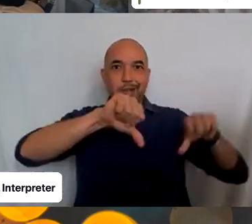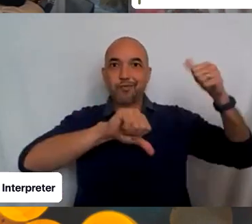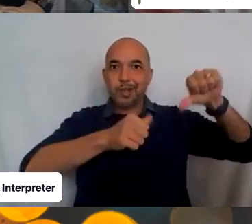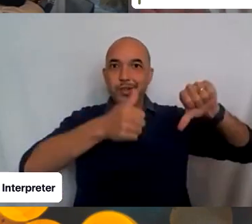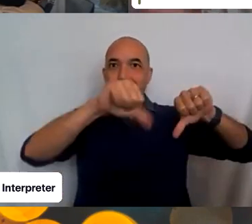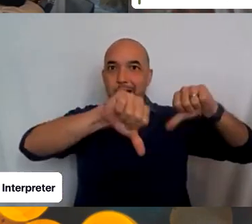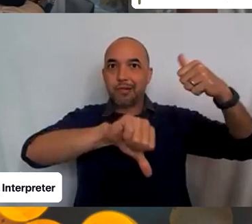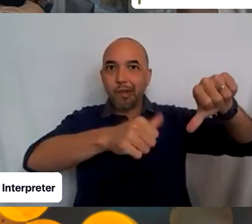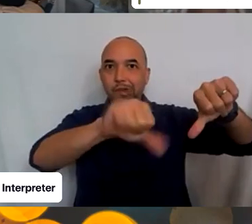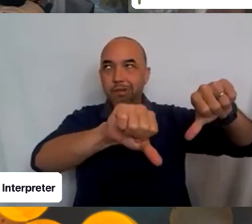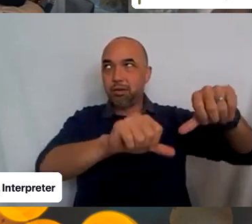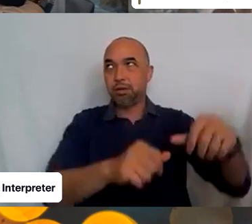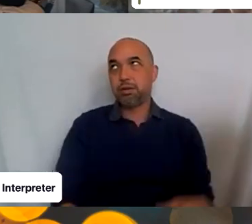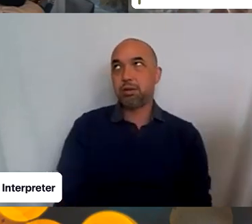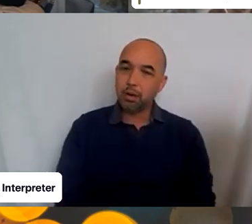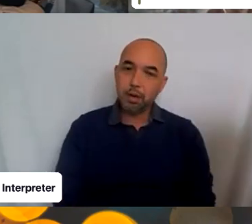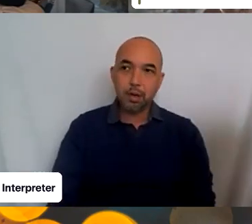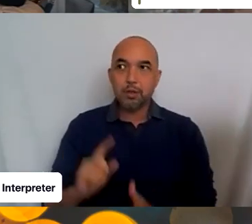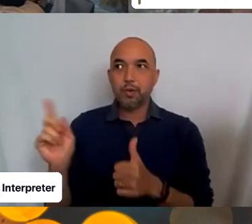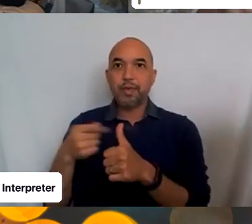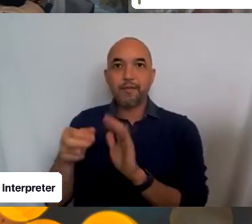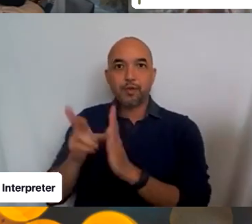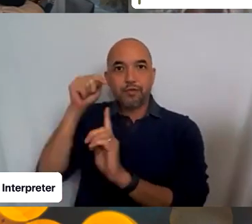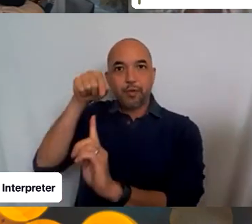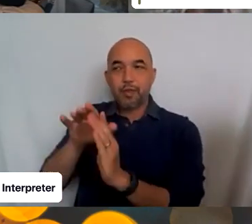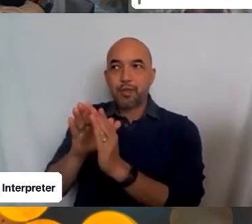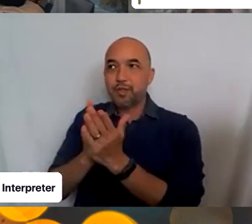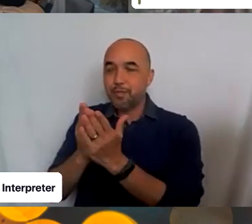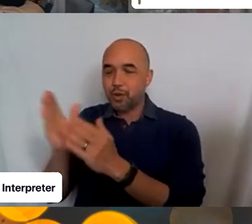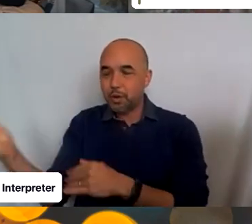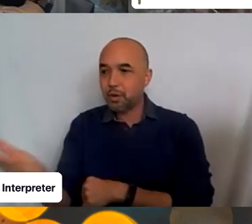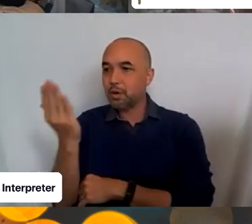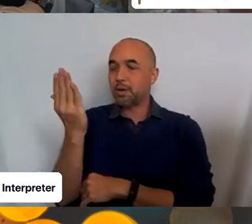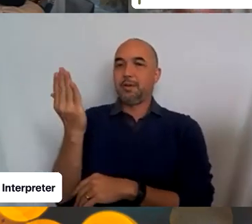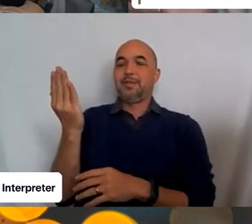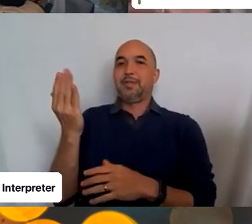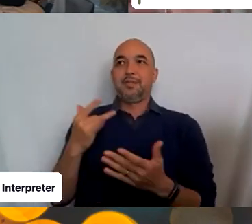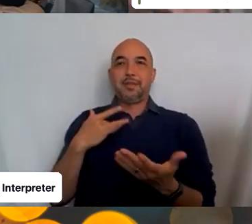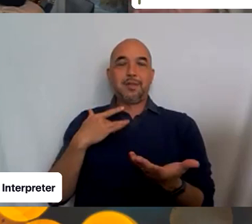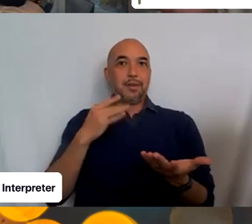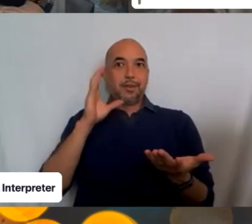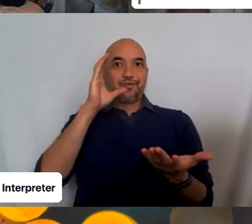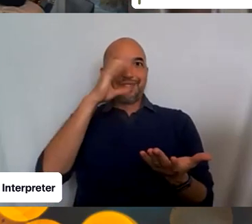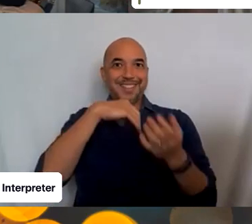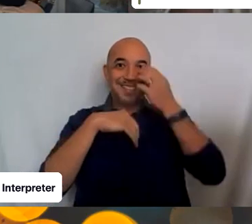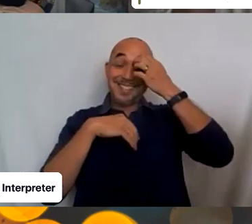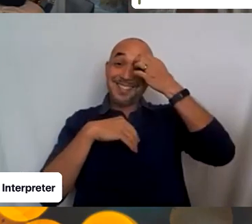rejections. And so when those first reviews started coming in, it was very surreal in and of itself. And